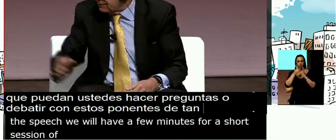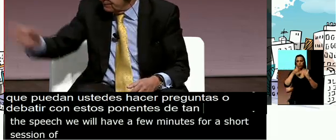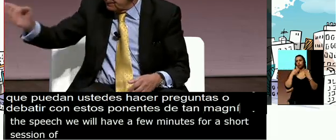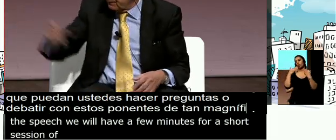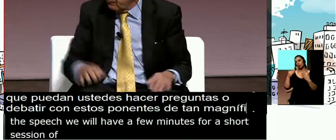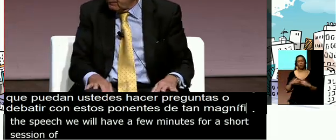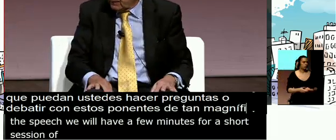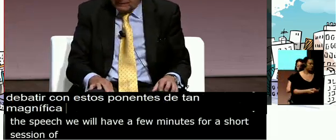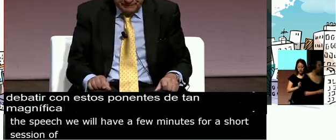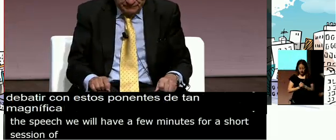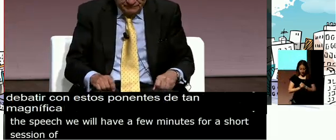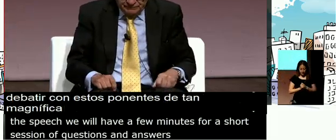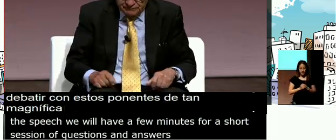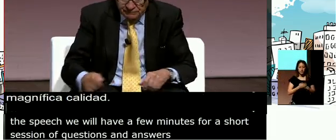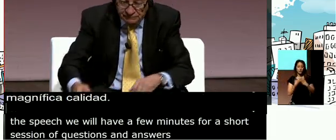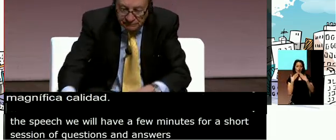Thank you.